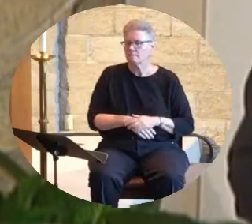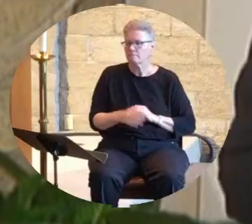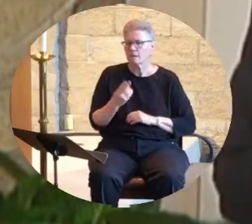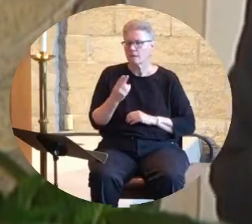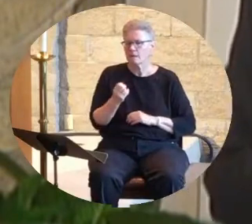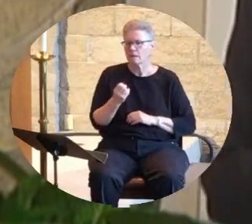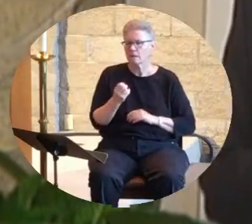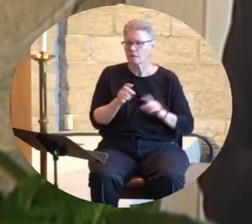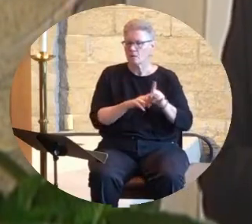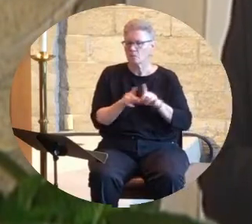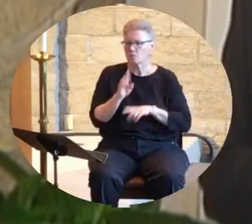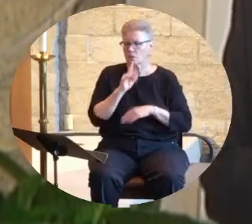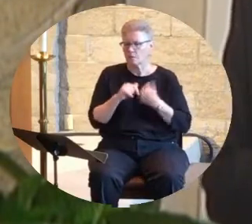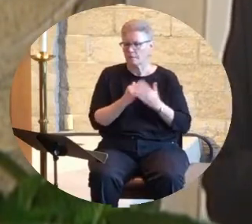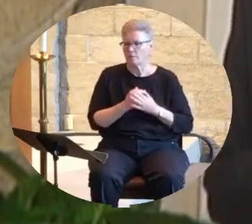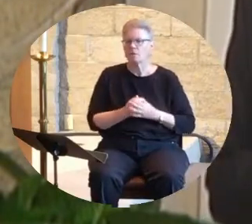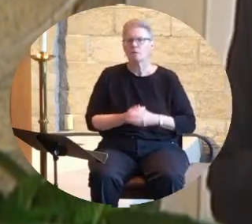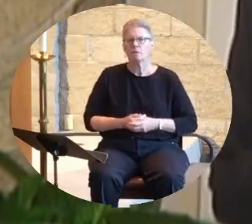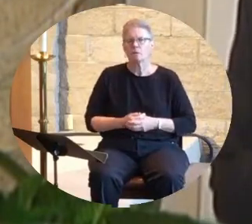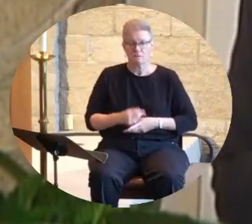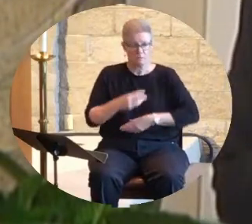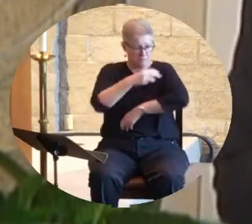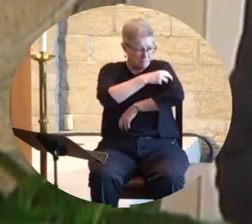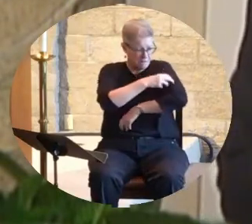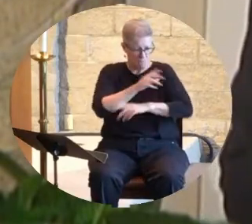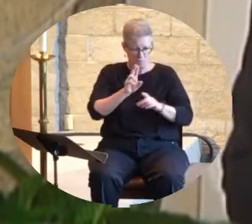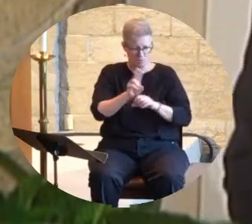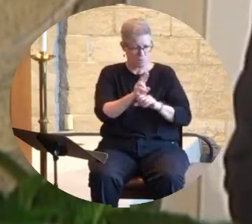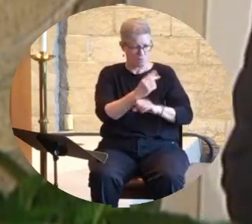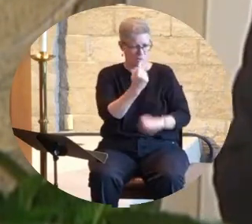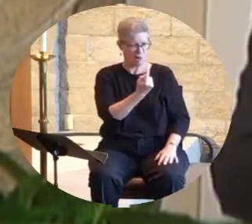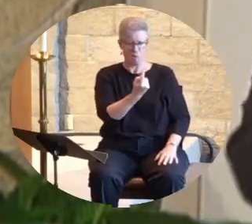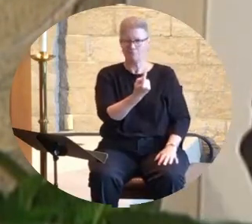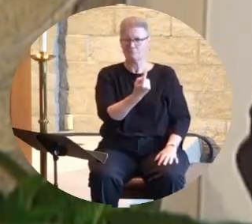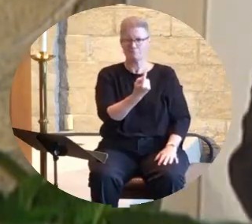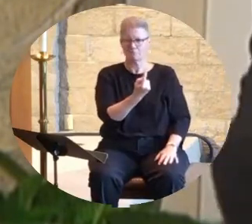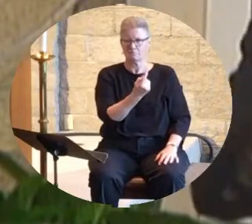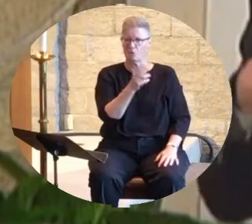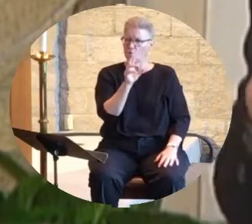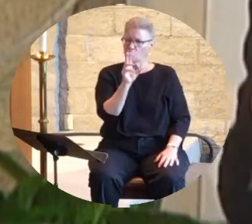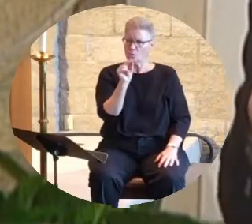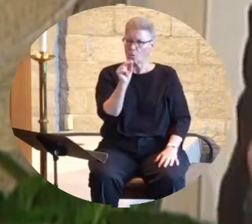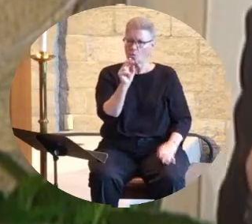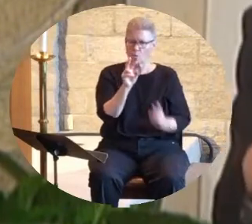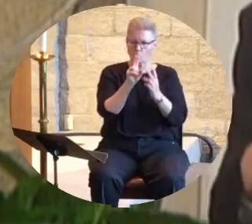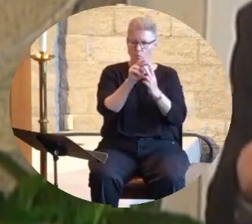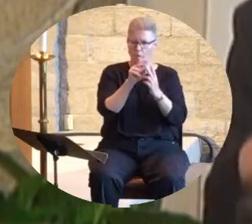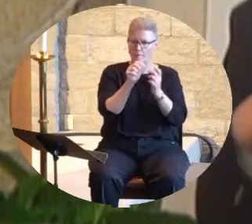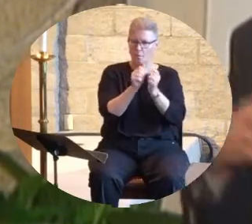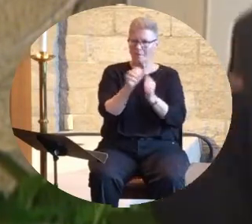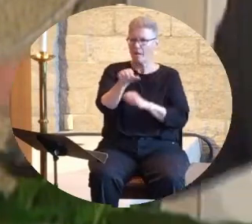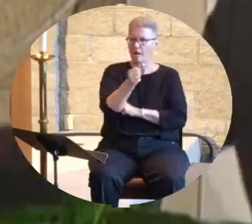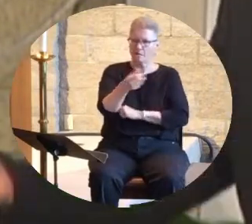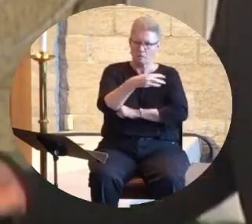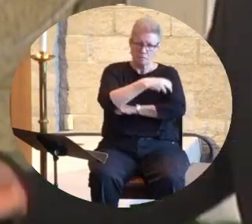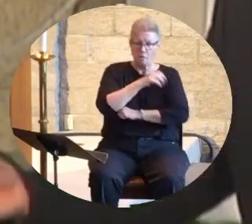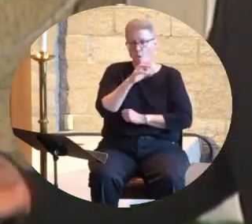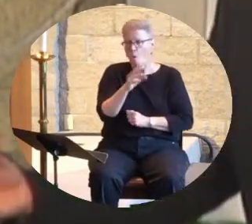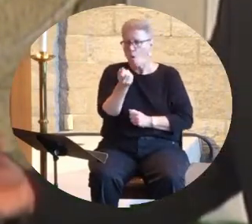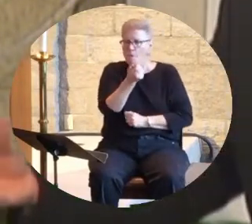not used alone. No, they are coupled with another power or